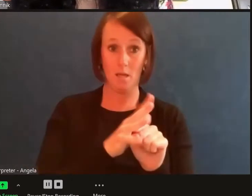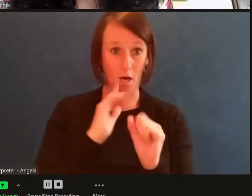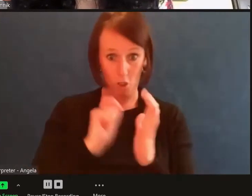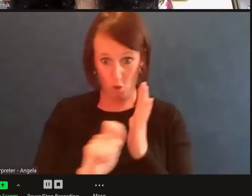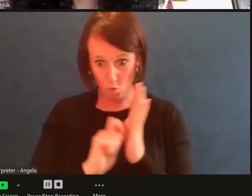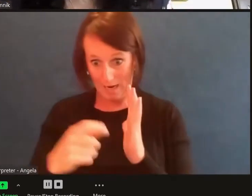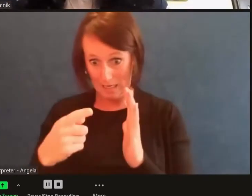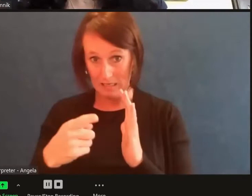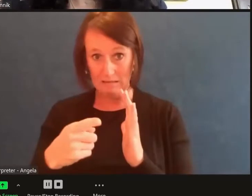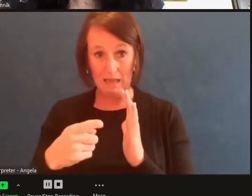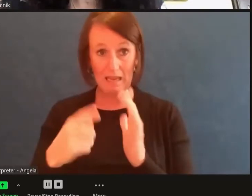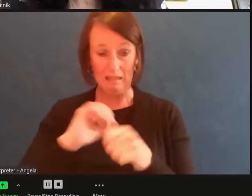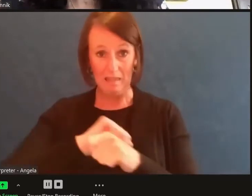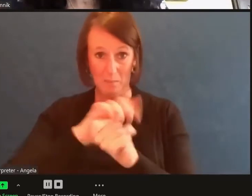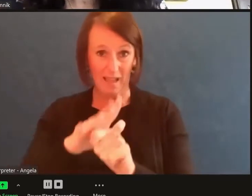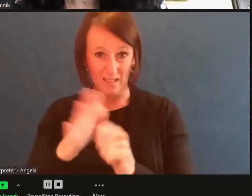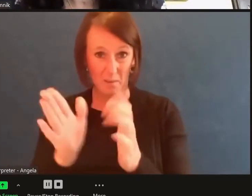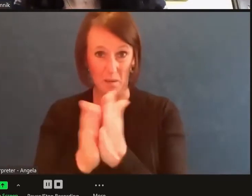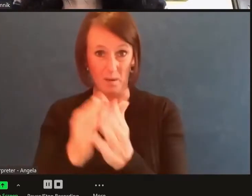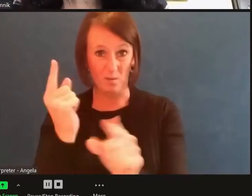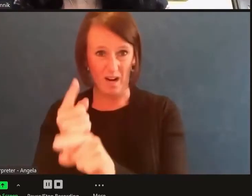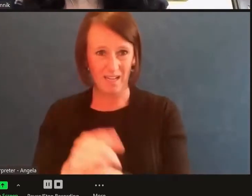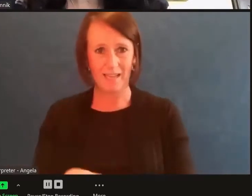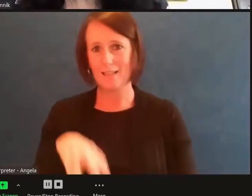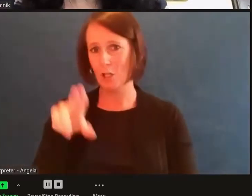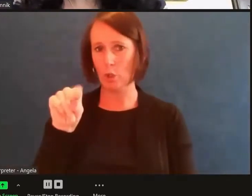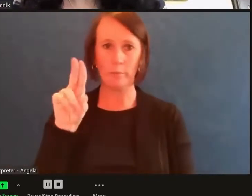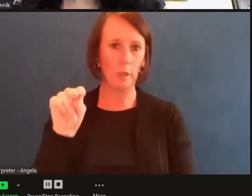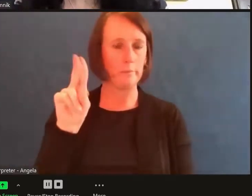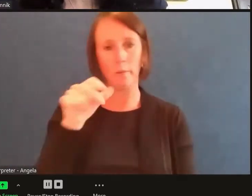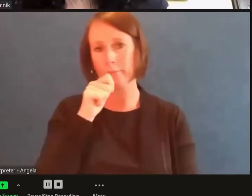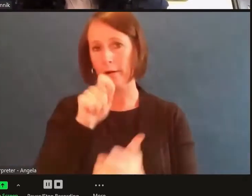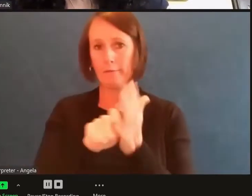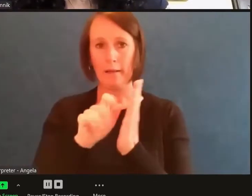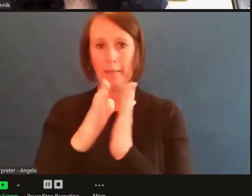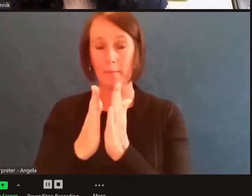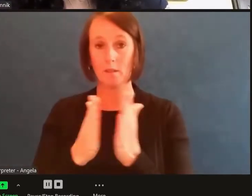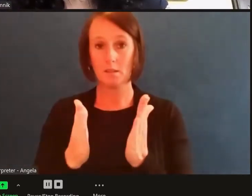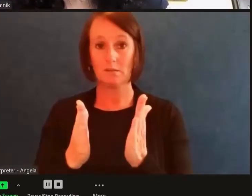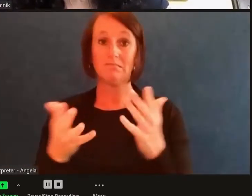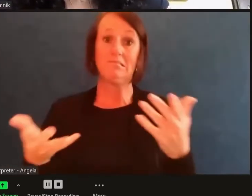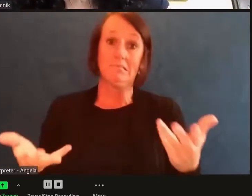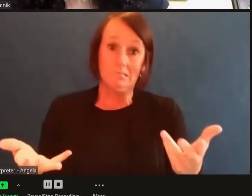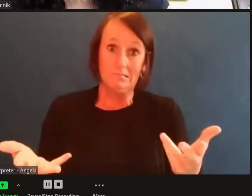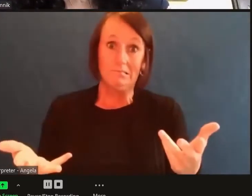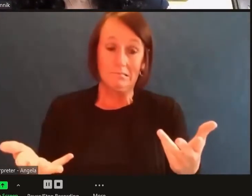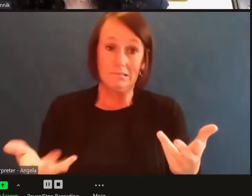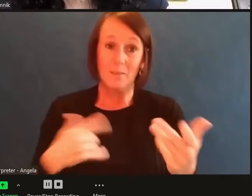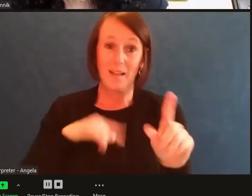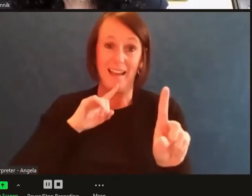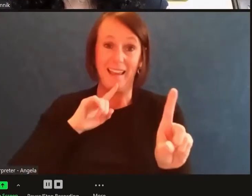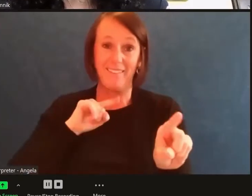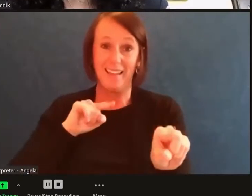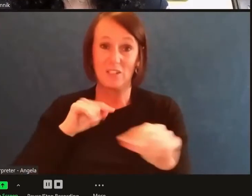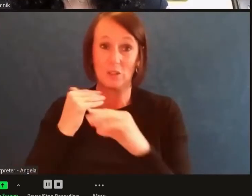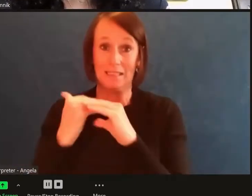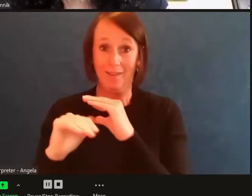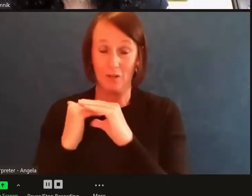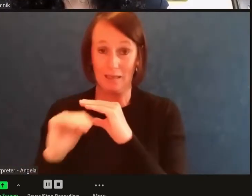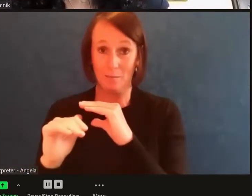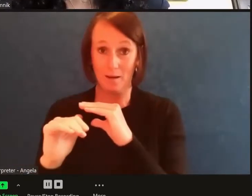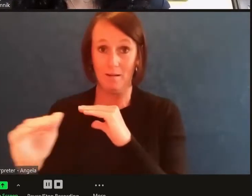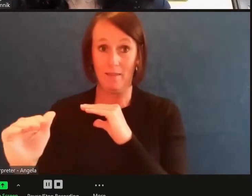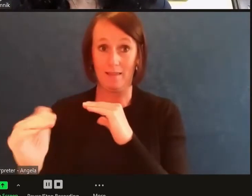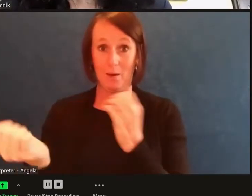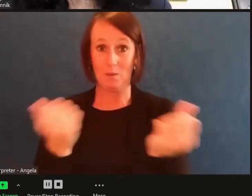pandemic book? It's kind of like your rule of three." And I kept saying, "No, not doing that." But I have answered every email that's been sent to me by